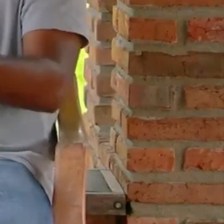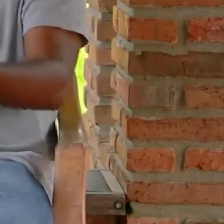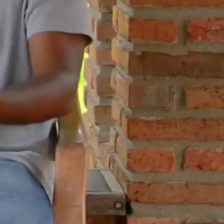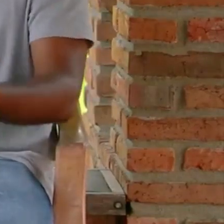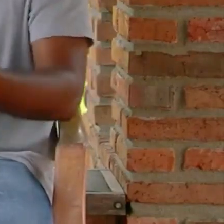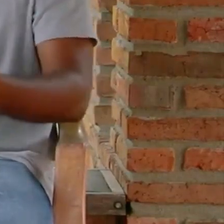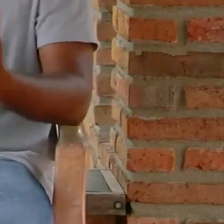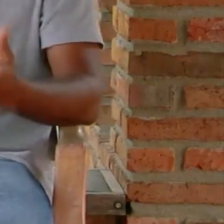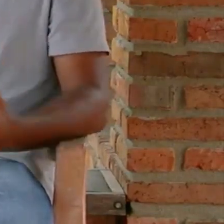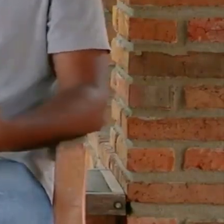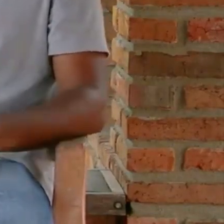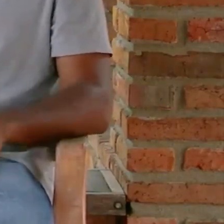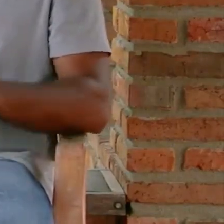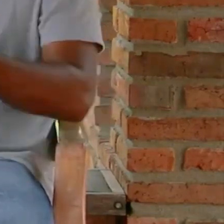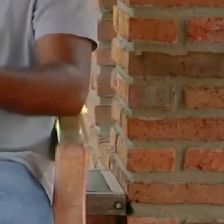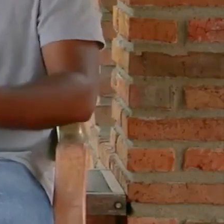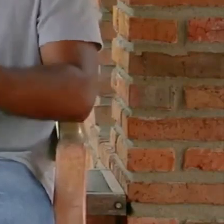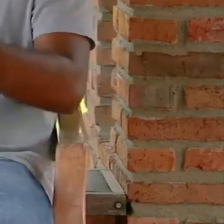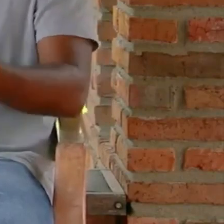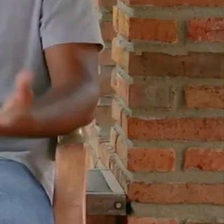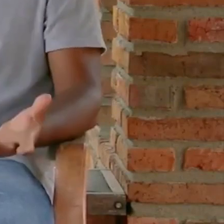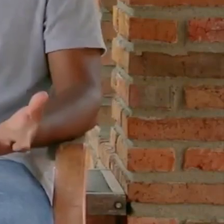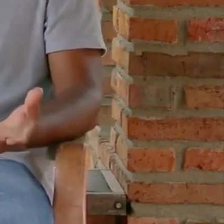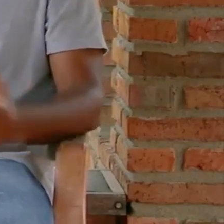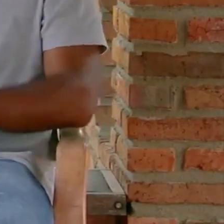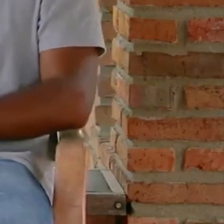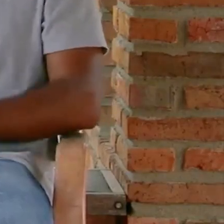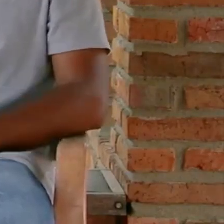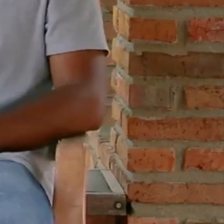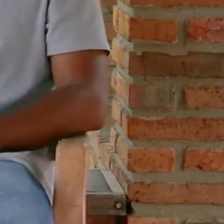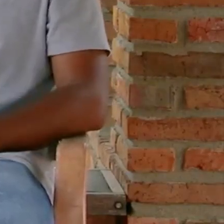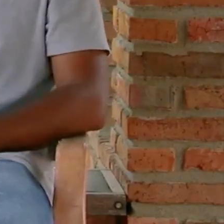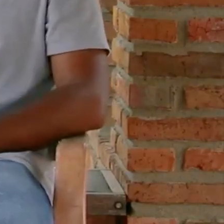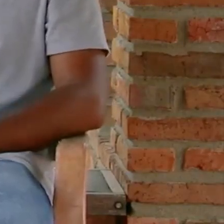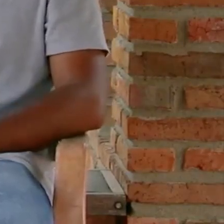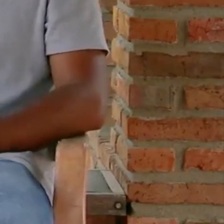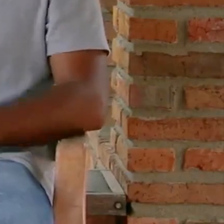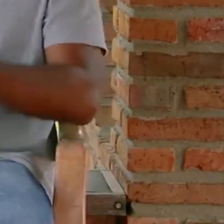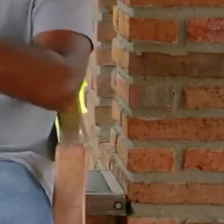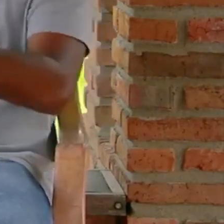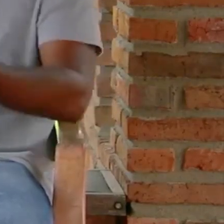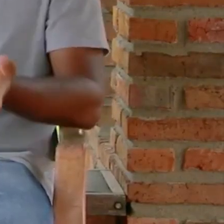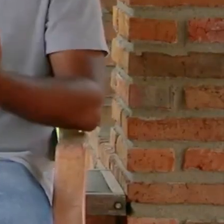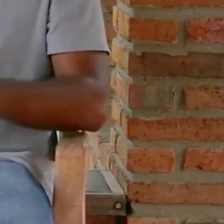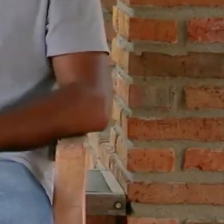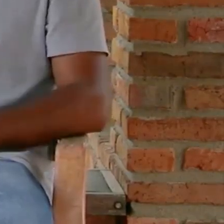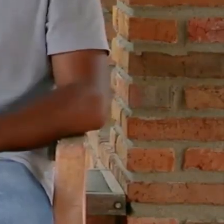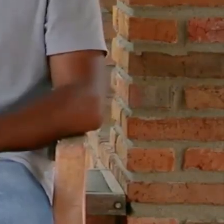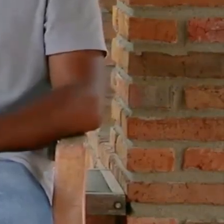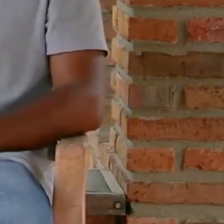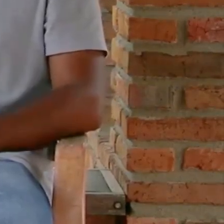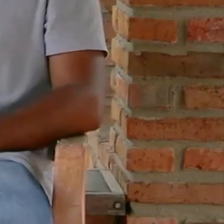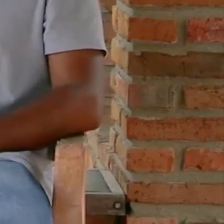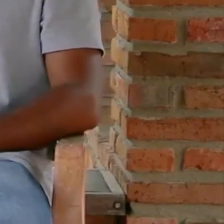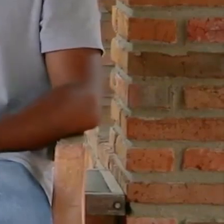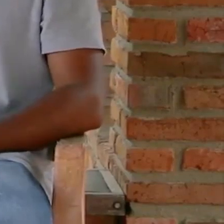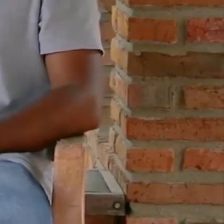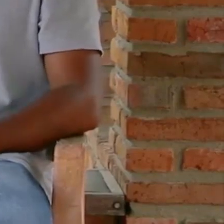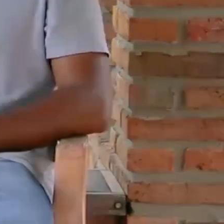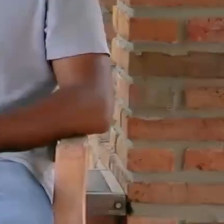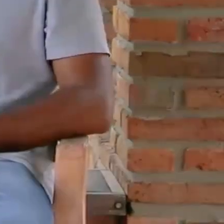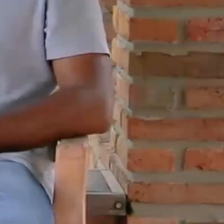some guests come and they're interested in massage, so I give them massage. And other things, like sometimes